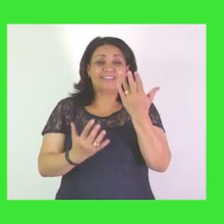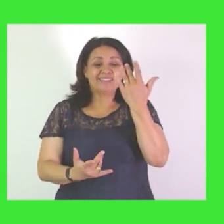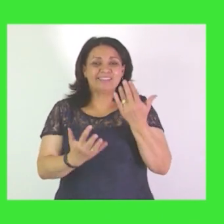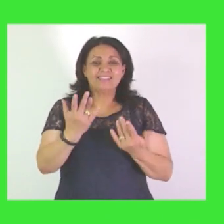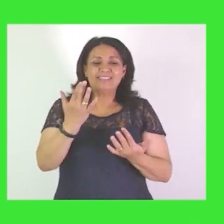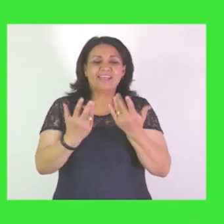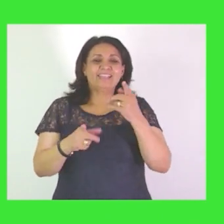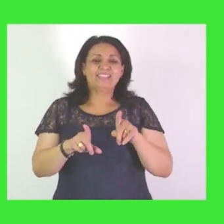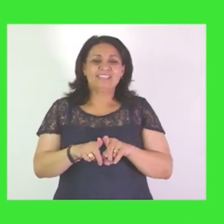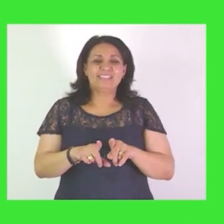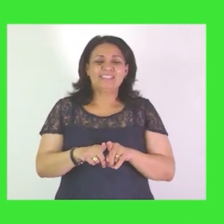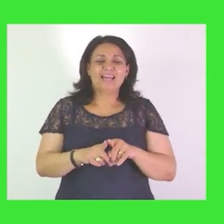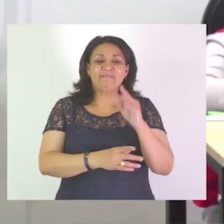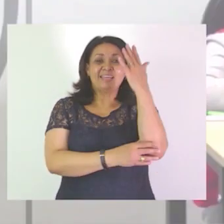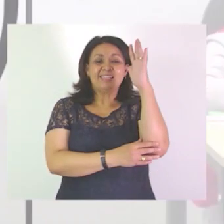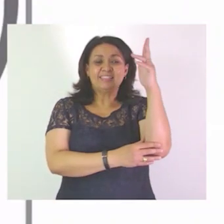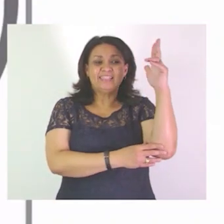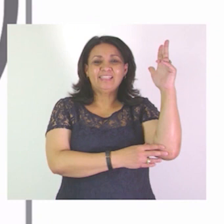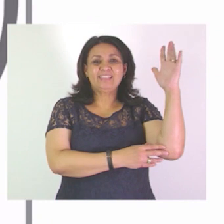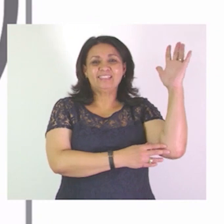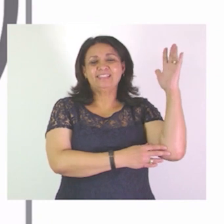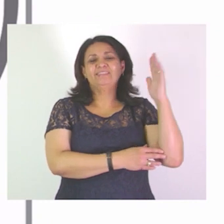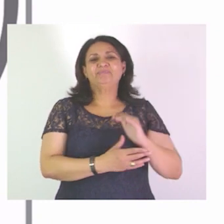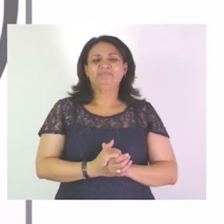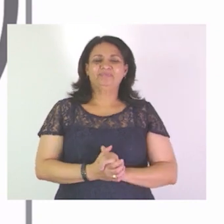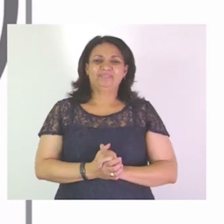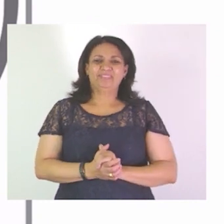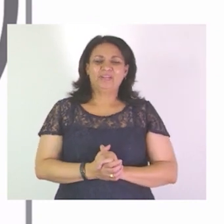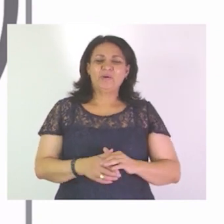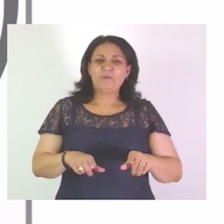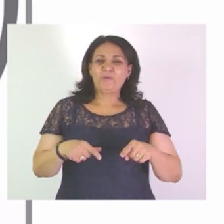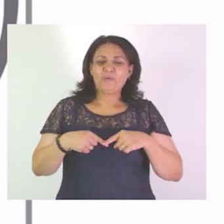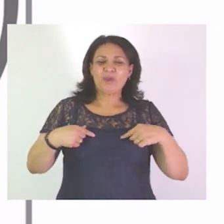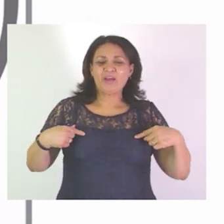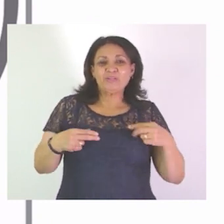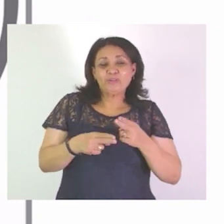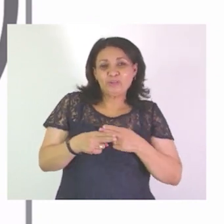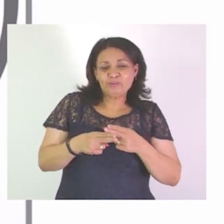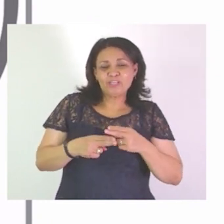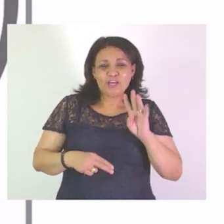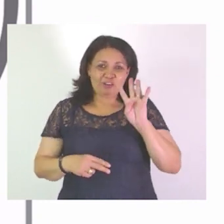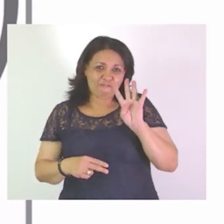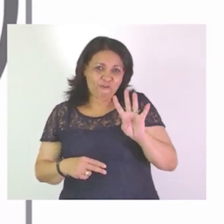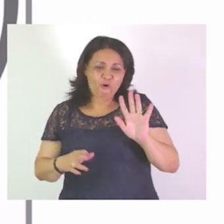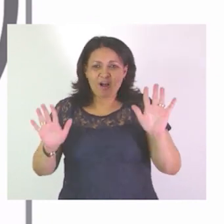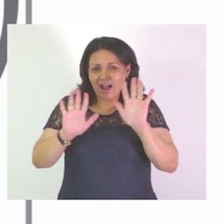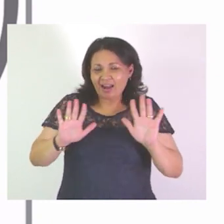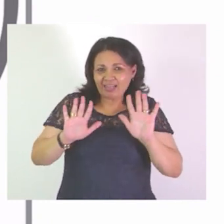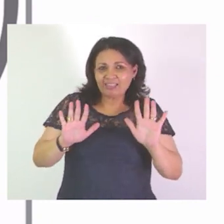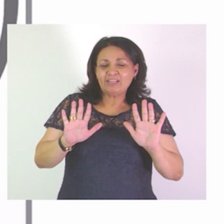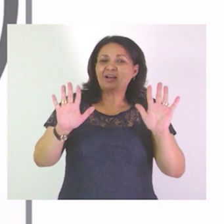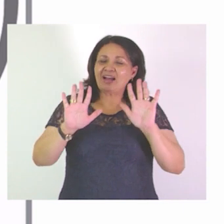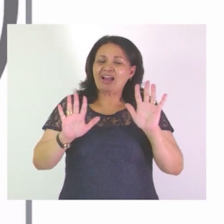and green like the trees. We're going to use these 4 colors to color this ball in